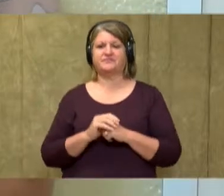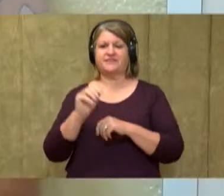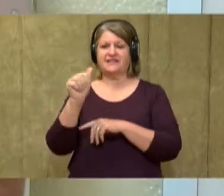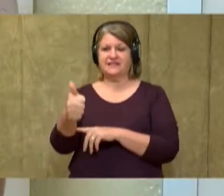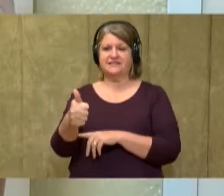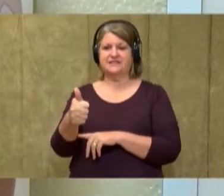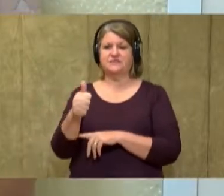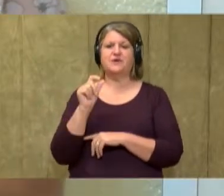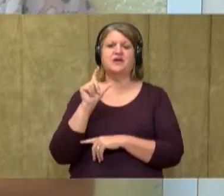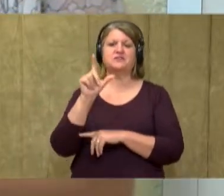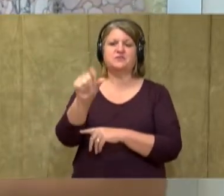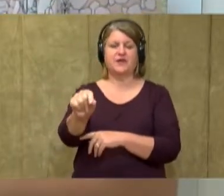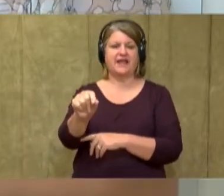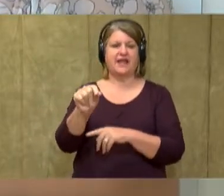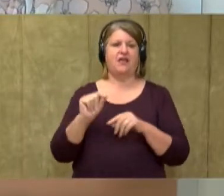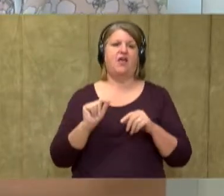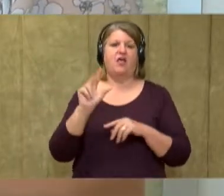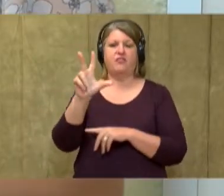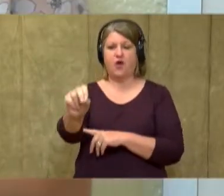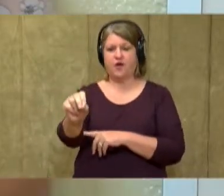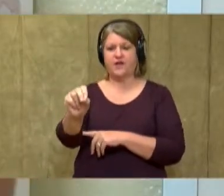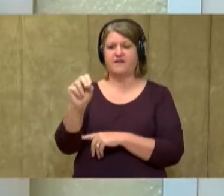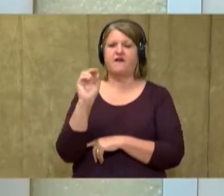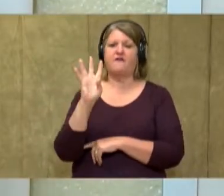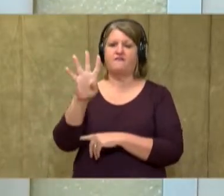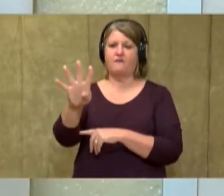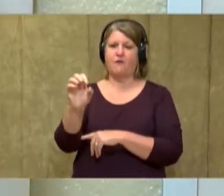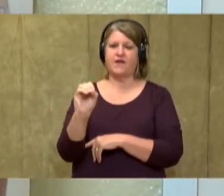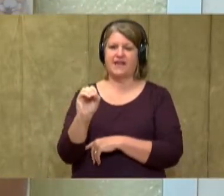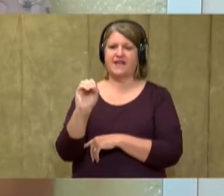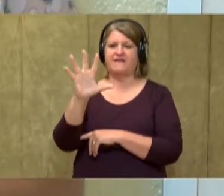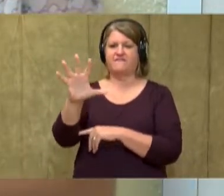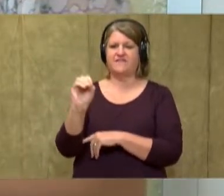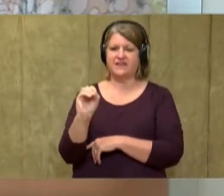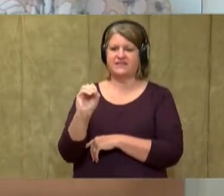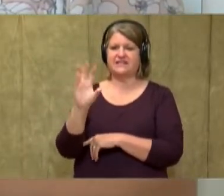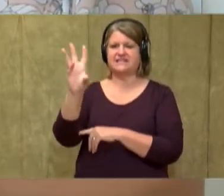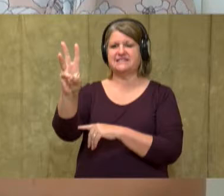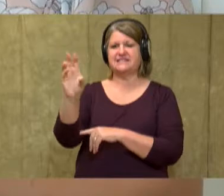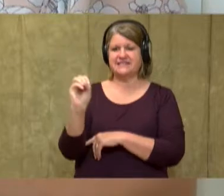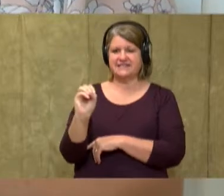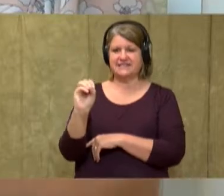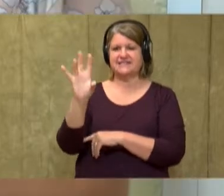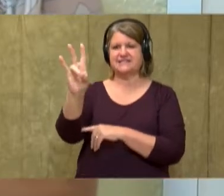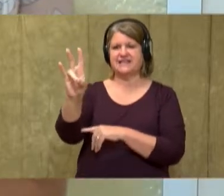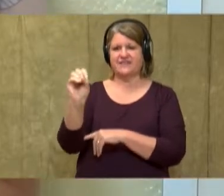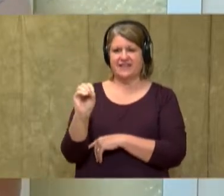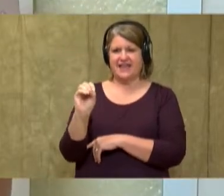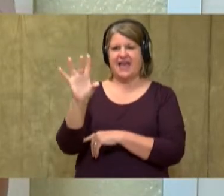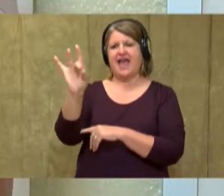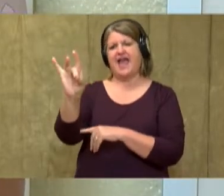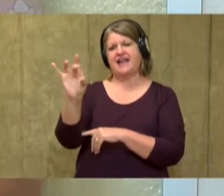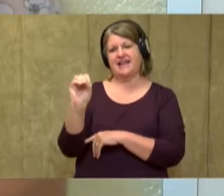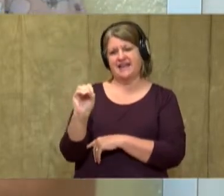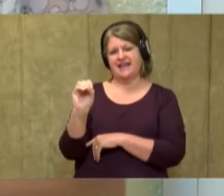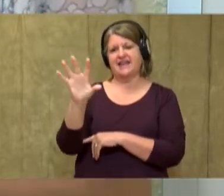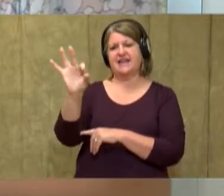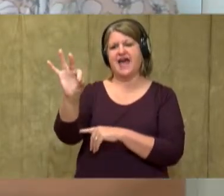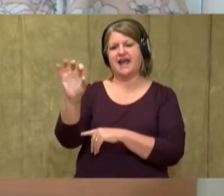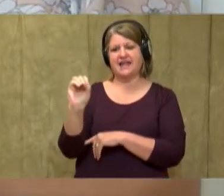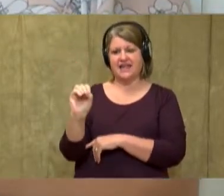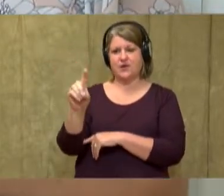10, 20, 30, 40, 50, 60, 70,